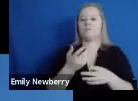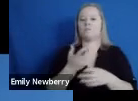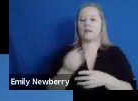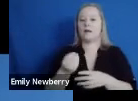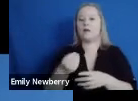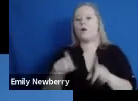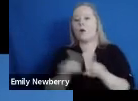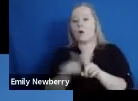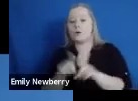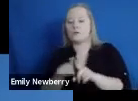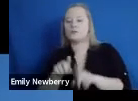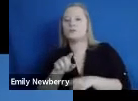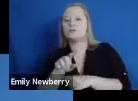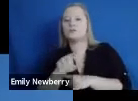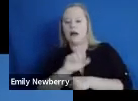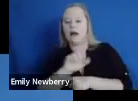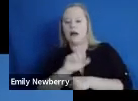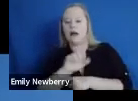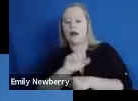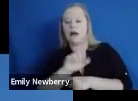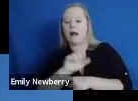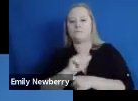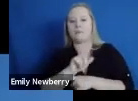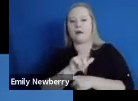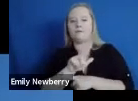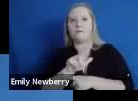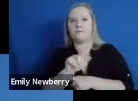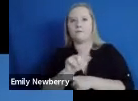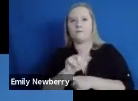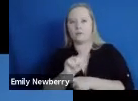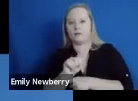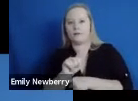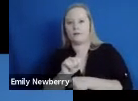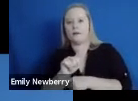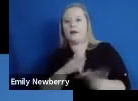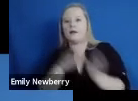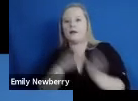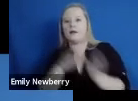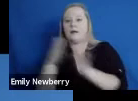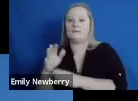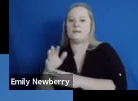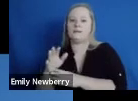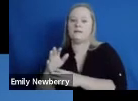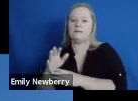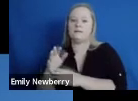as well. And the next slide is going to be, our next area is going to be our fresh pack, where